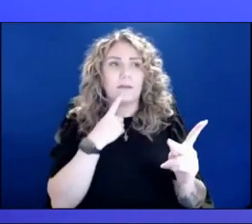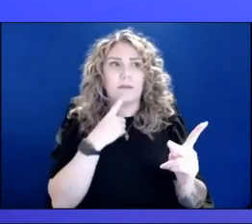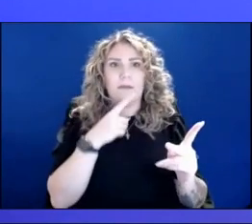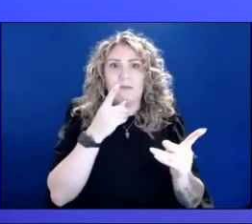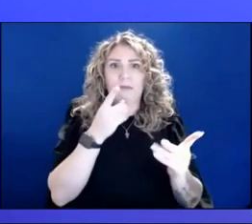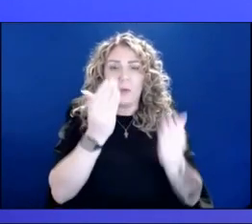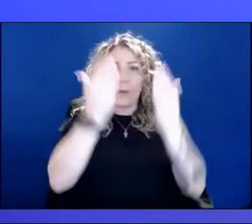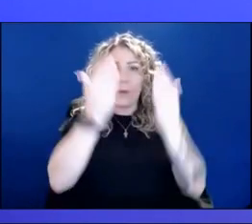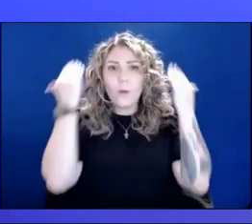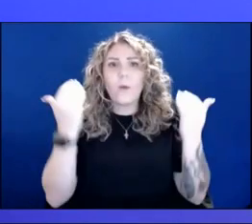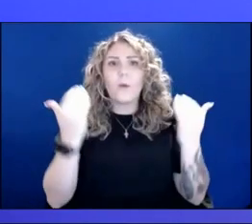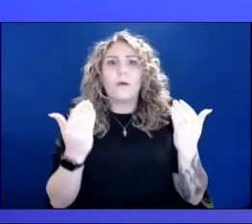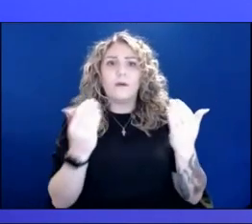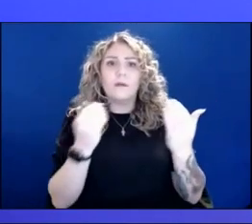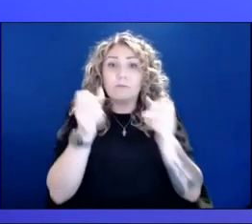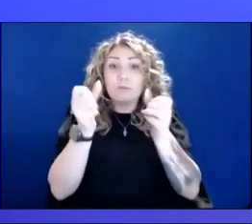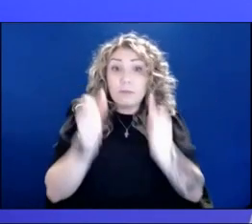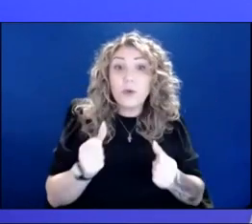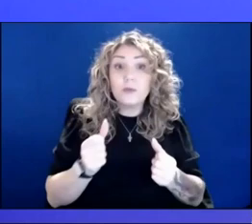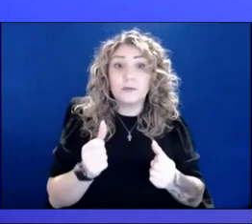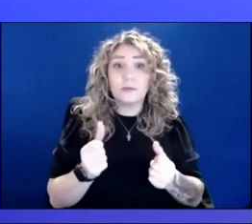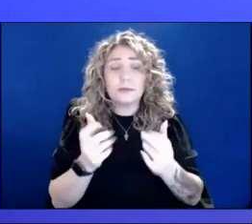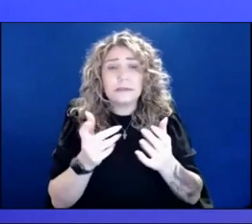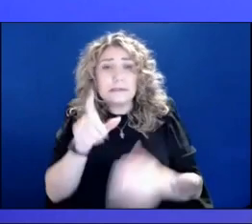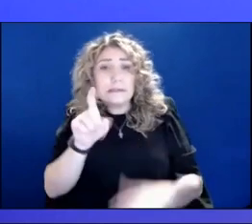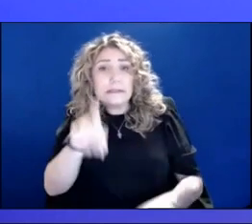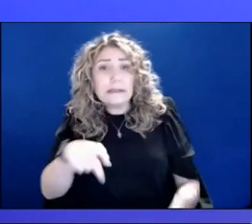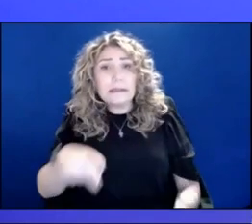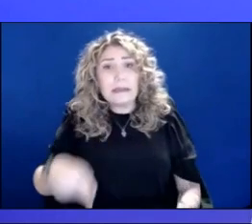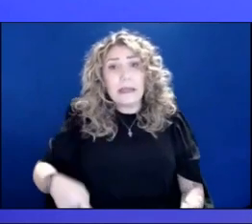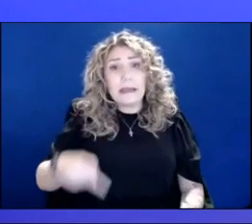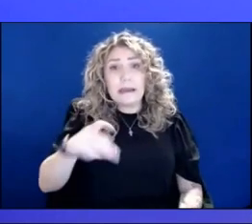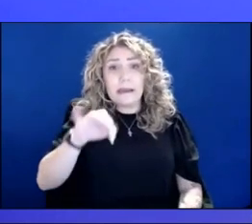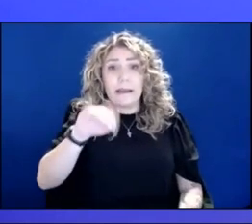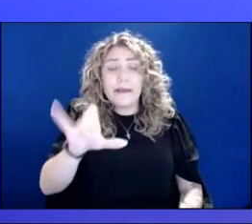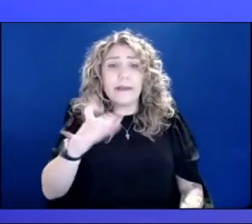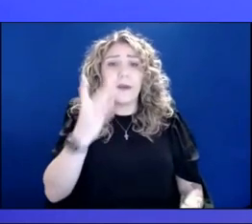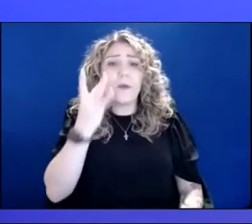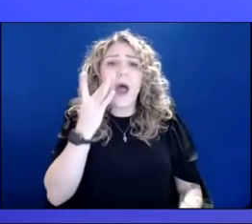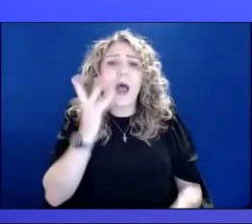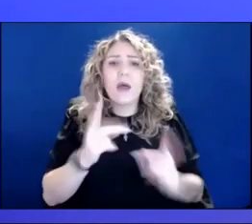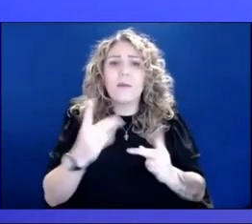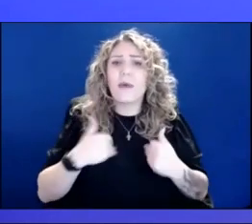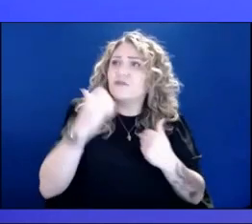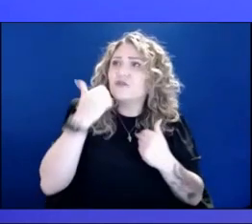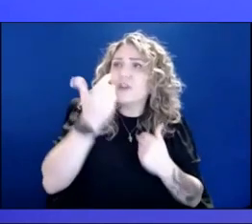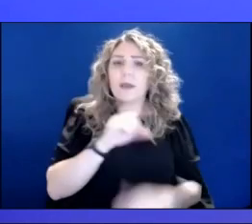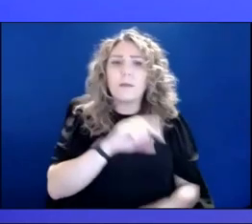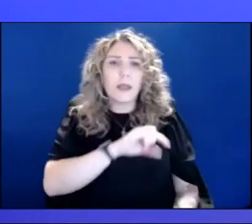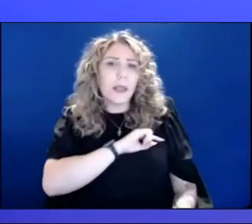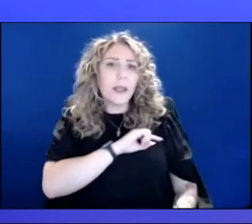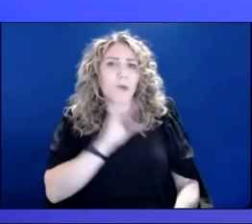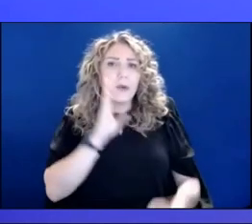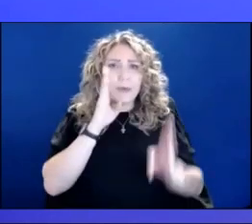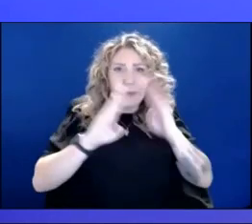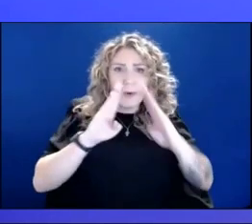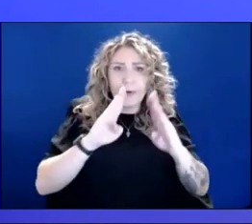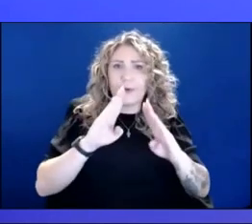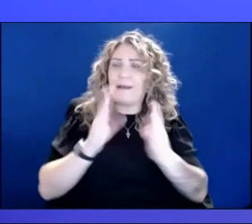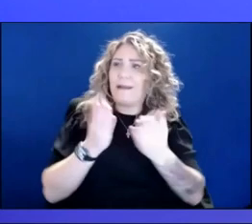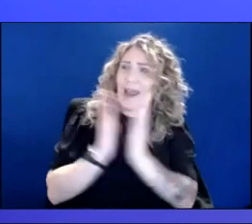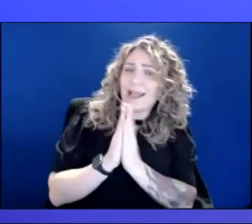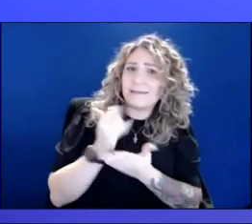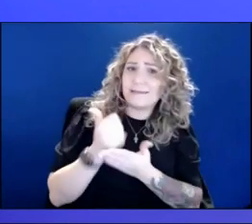needing a kidney can be pretty scary because it's people have shame, guilt, other things that they worry about asking for help.